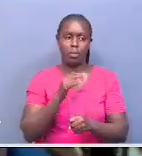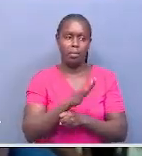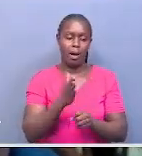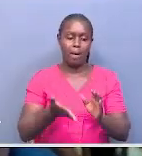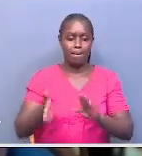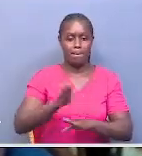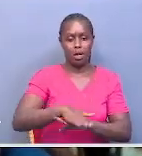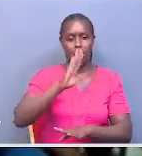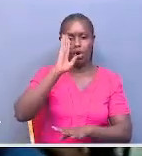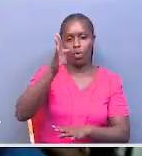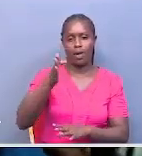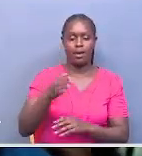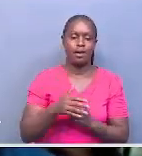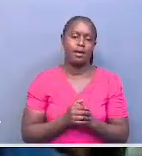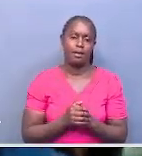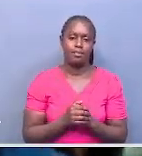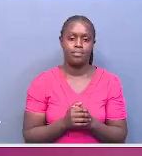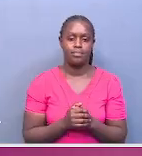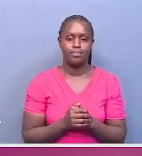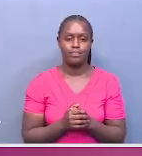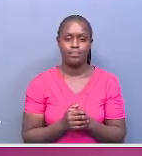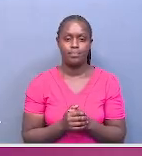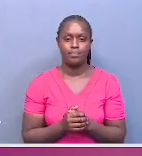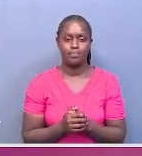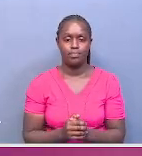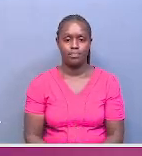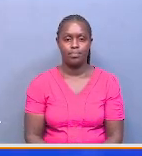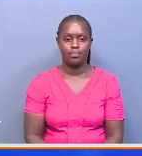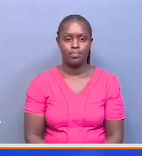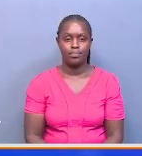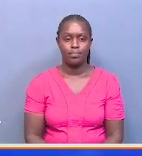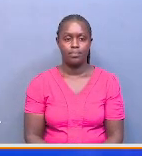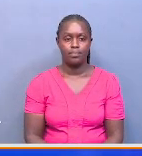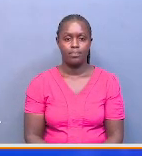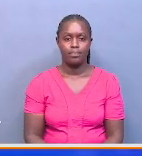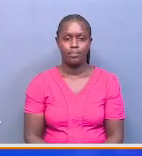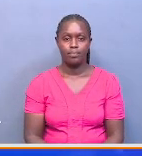Zainab Mohammed, T47. Thank you, Zainab, for that.